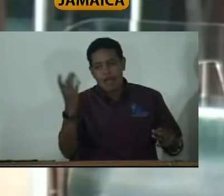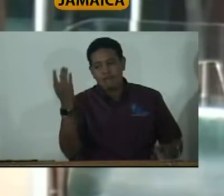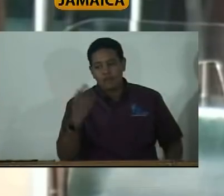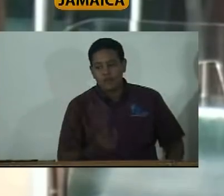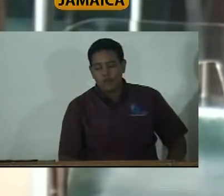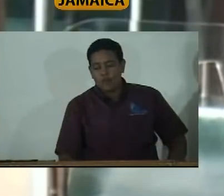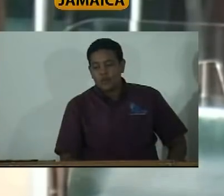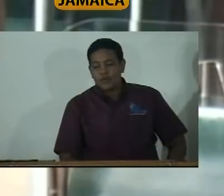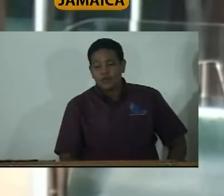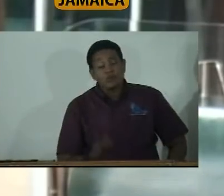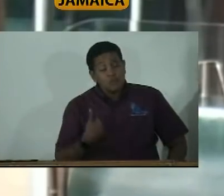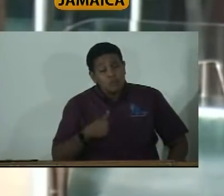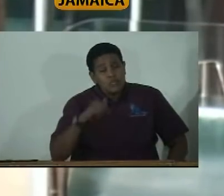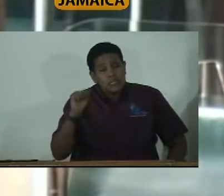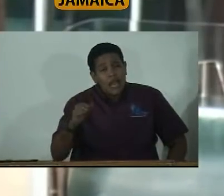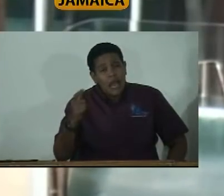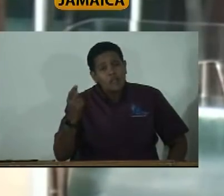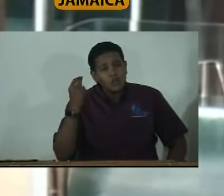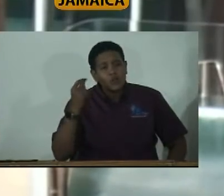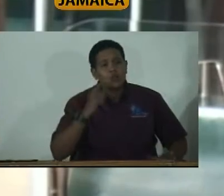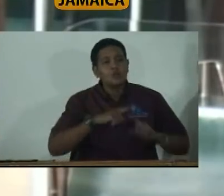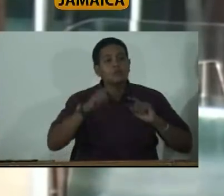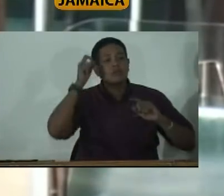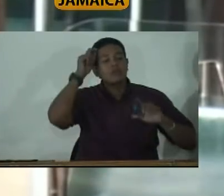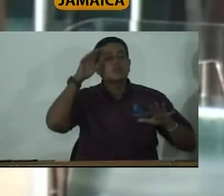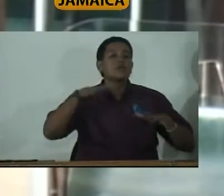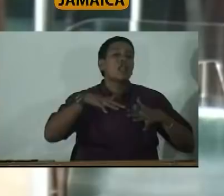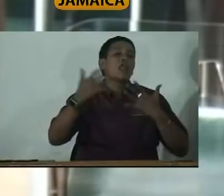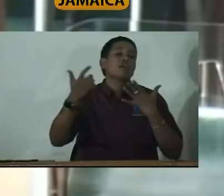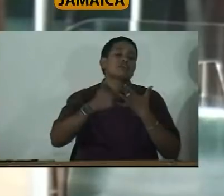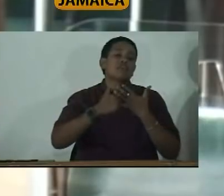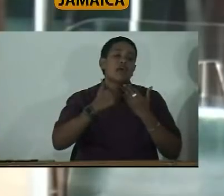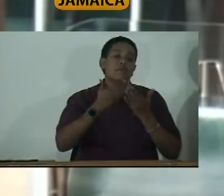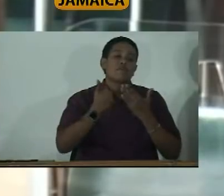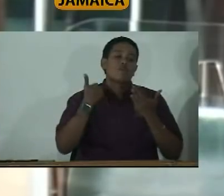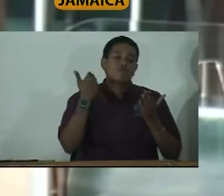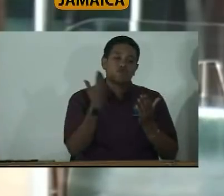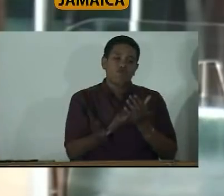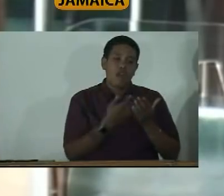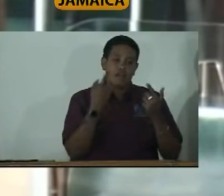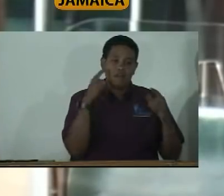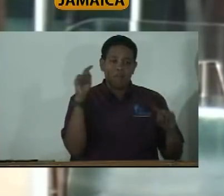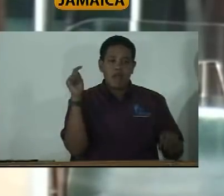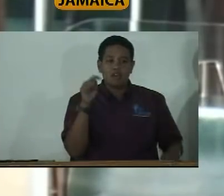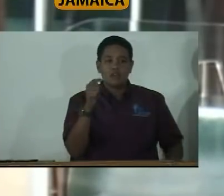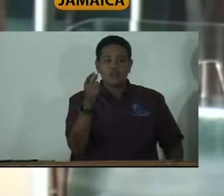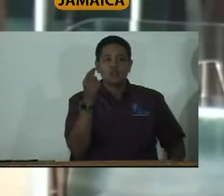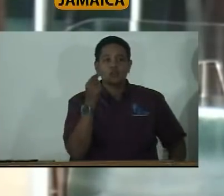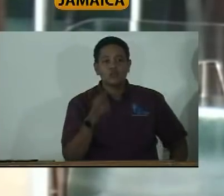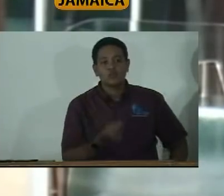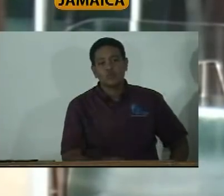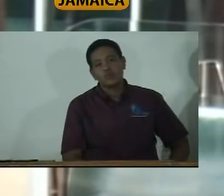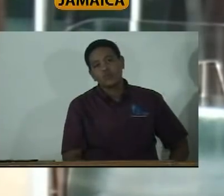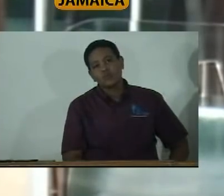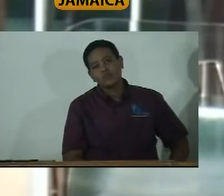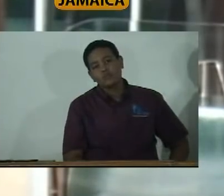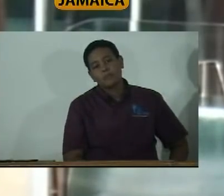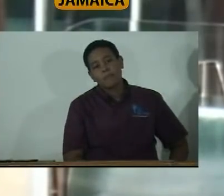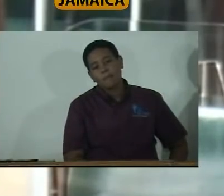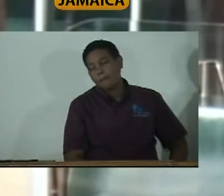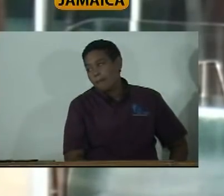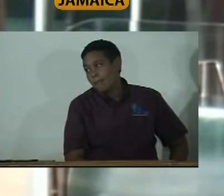We can do it, but it's going to take a lot for us to do it. Now, there are some specific